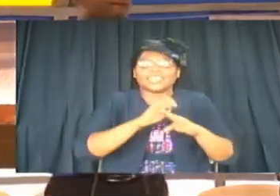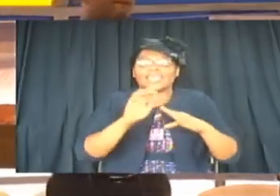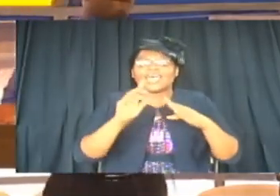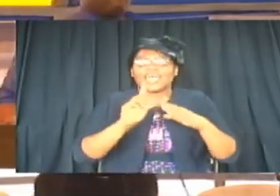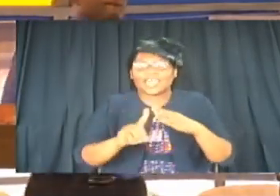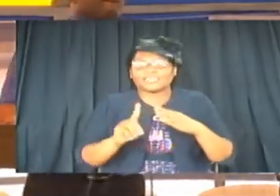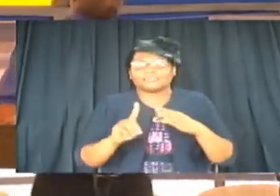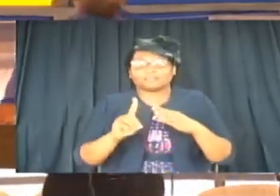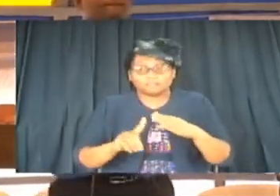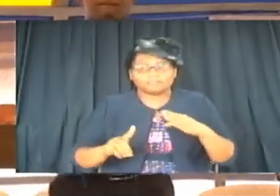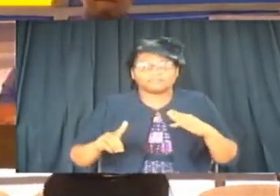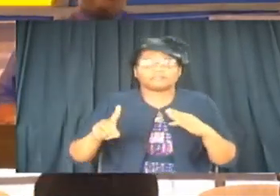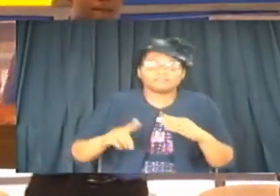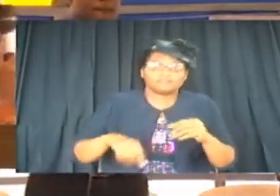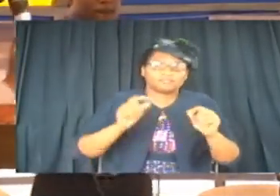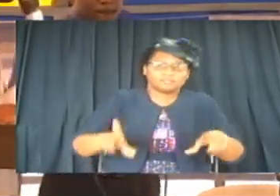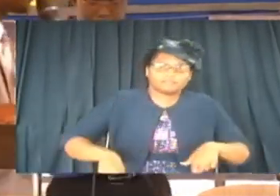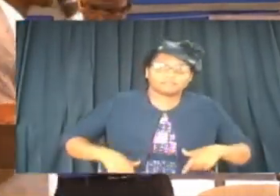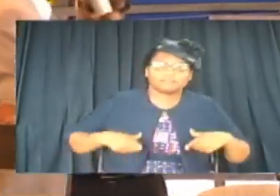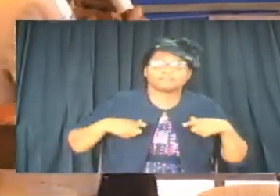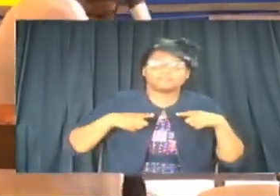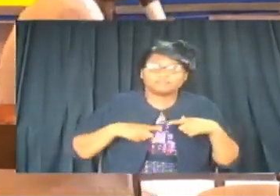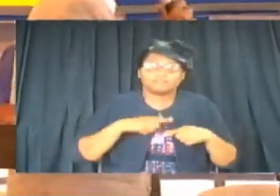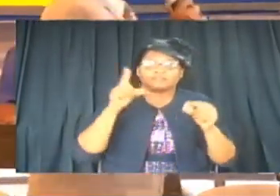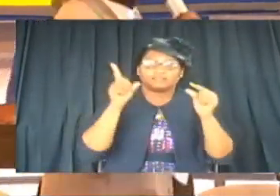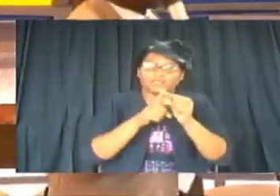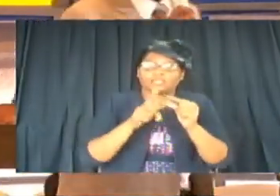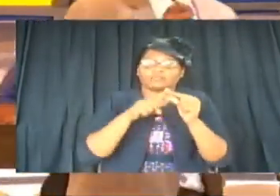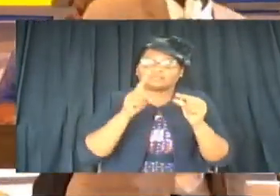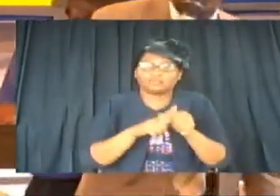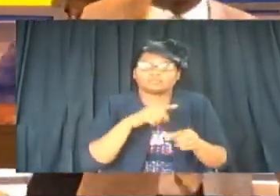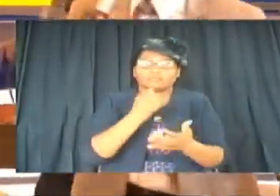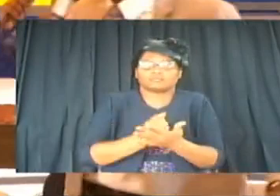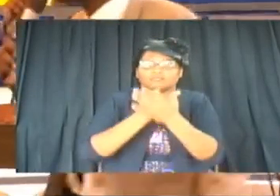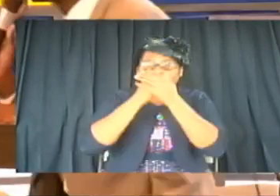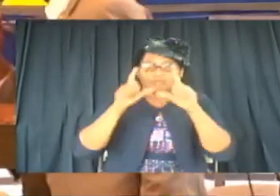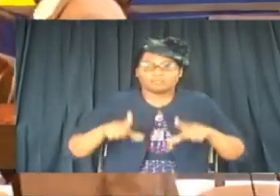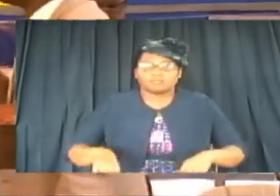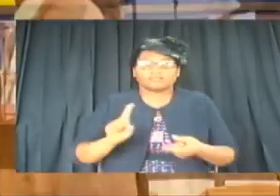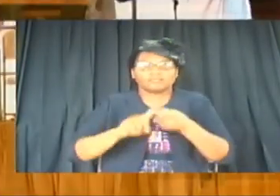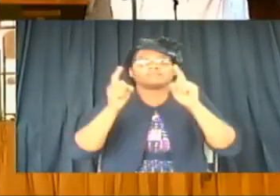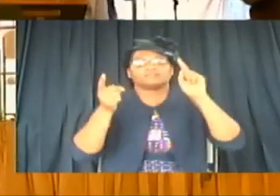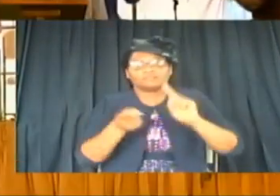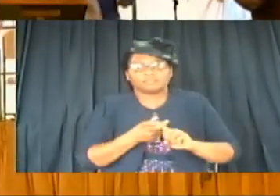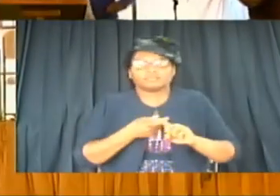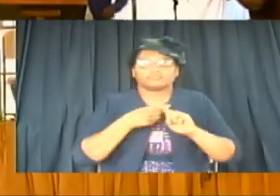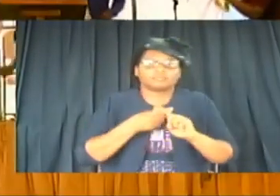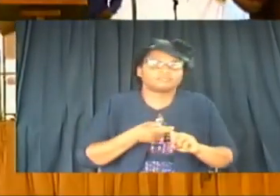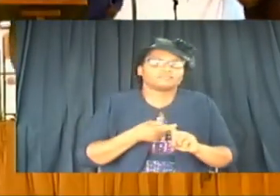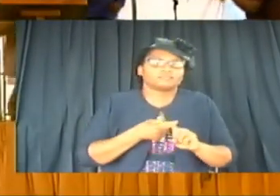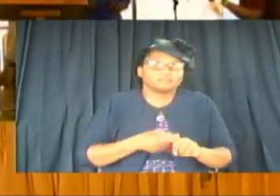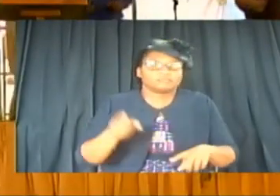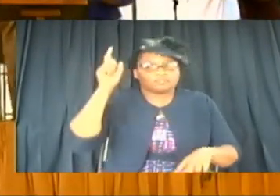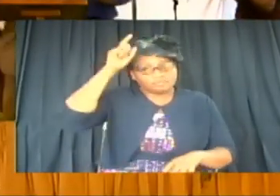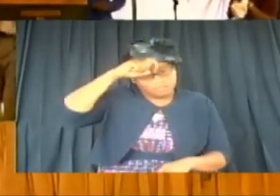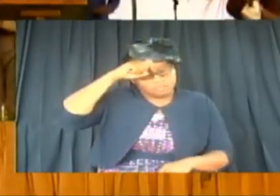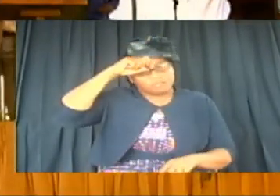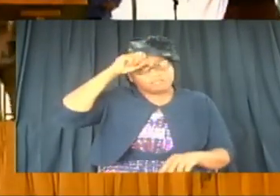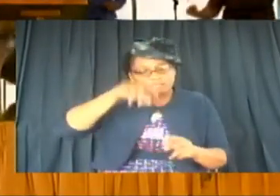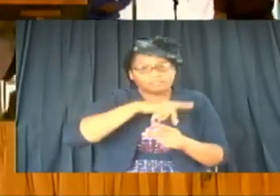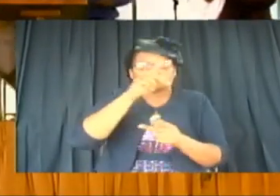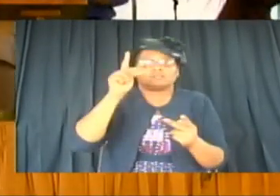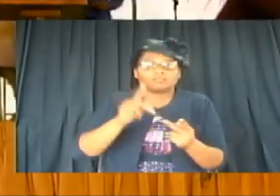the end, yes, the living one incarnate, hallelujah, hallelujah,